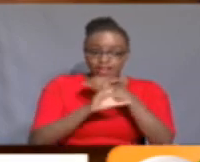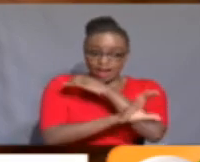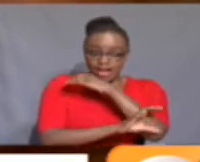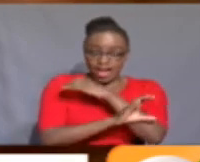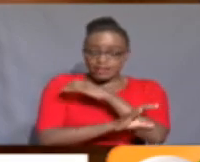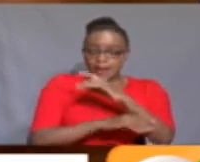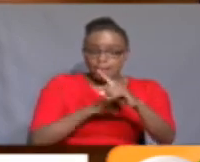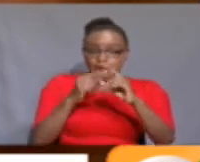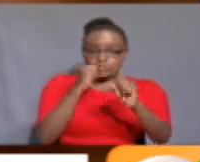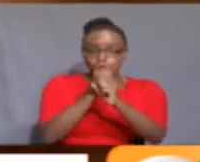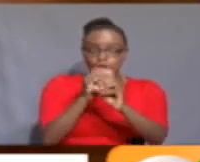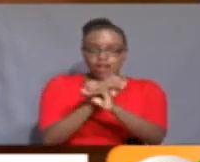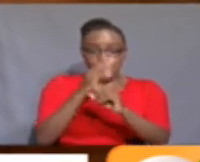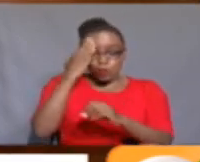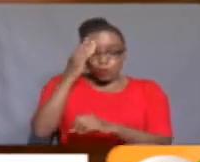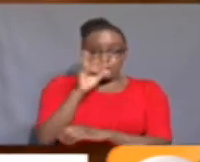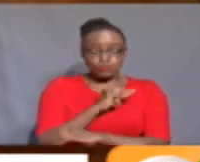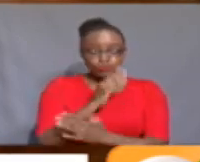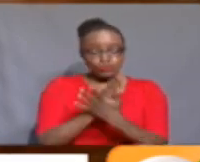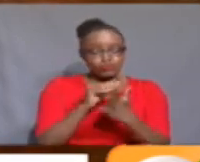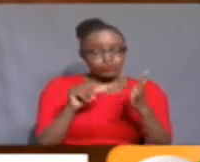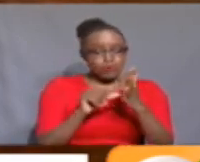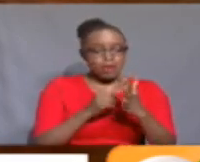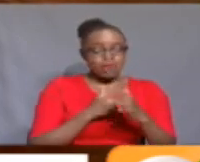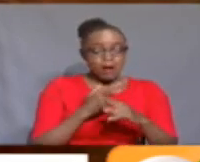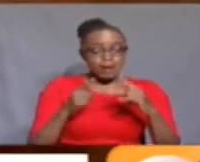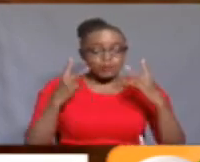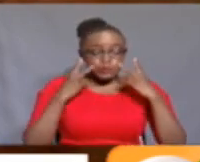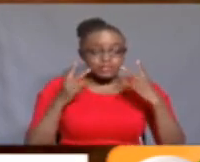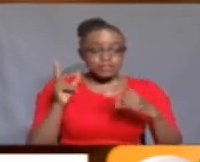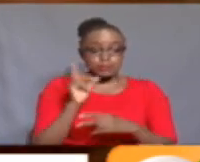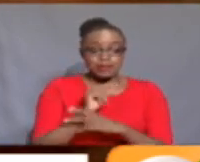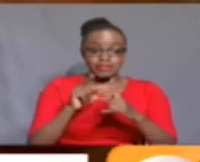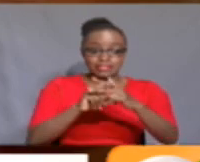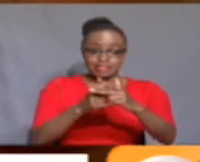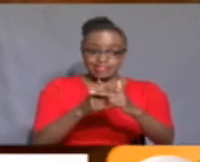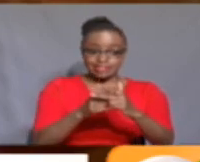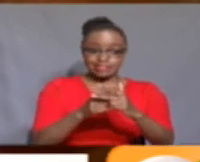haijakuwa ikifanya kazi. Tunajua kumekuwa na issues lakini tumeona sasa imeanza